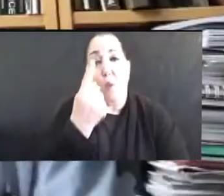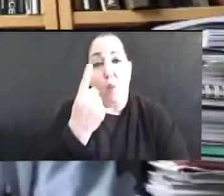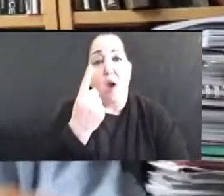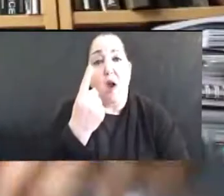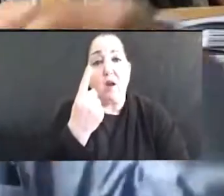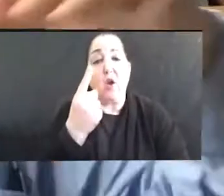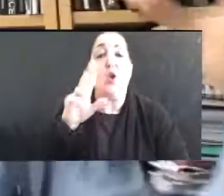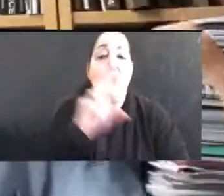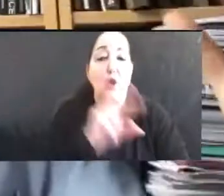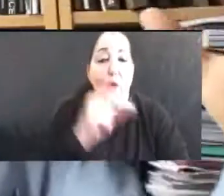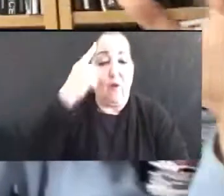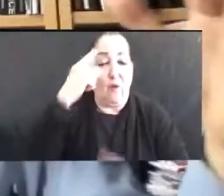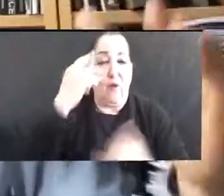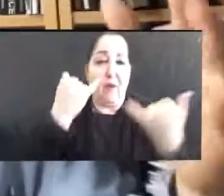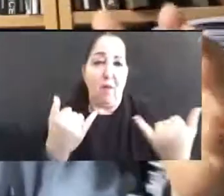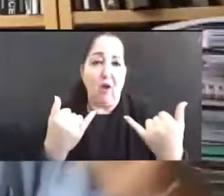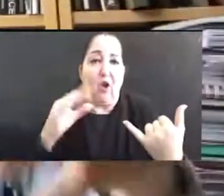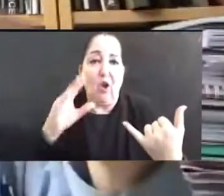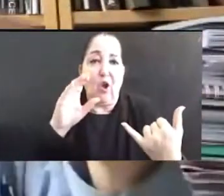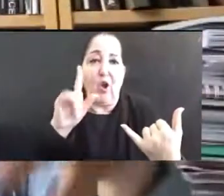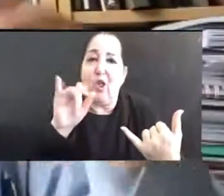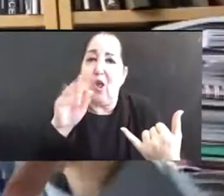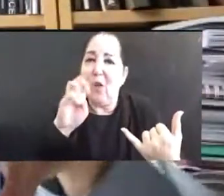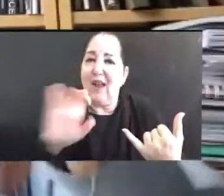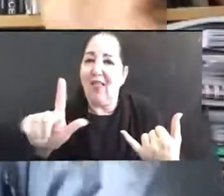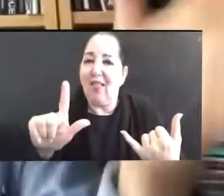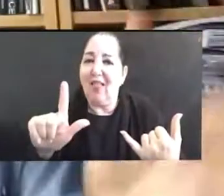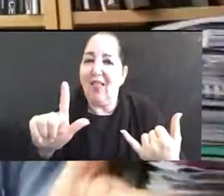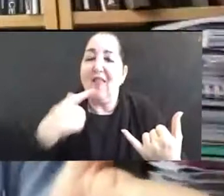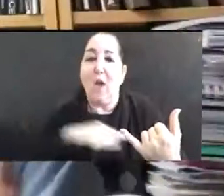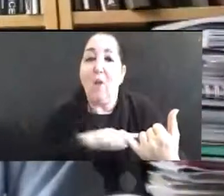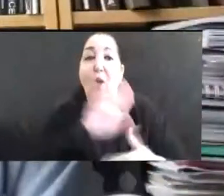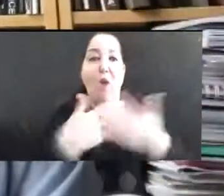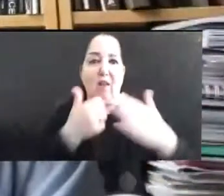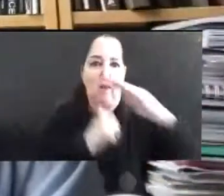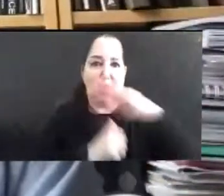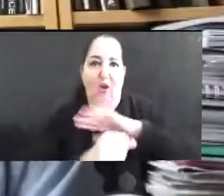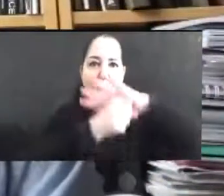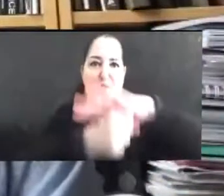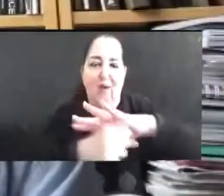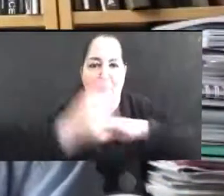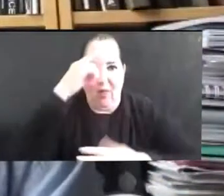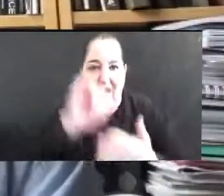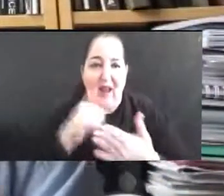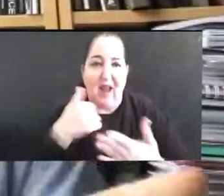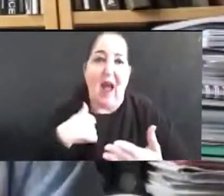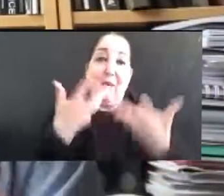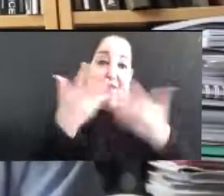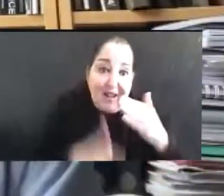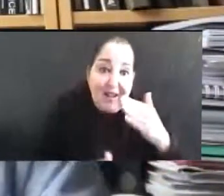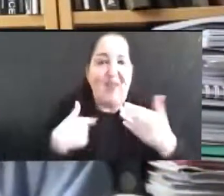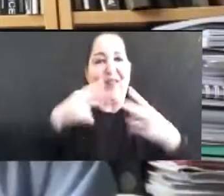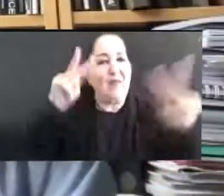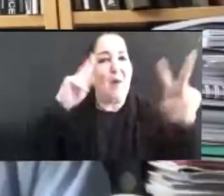allows for this one no to the modern colonial that we have been all under. So I will finish with that, and I'm looking